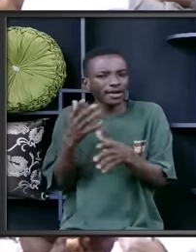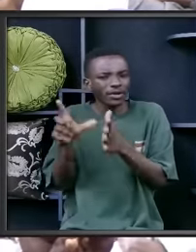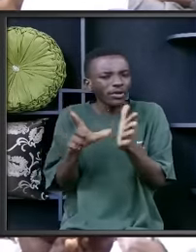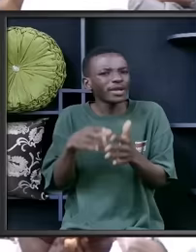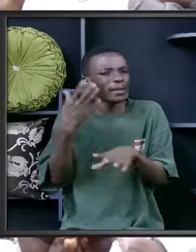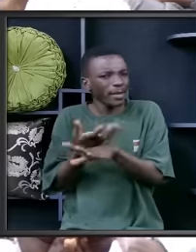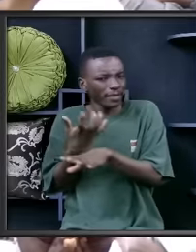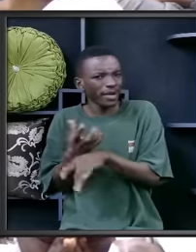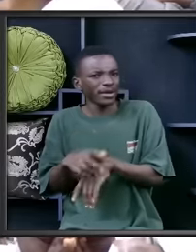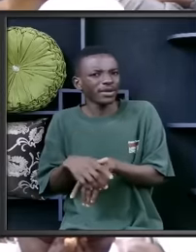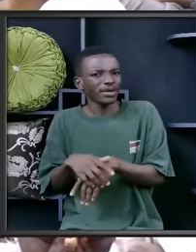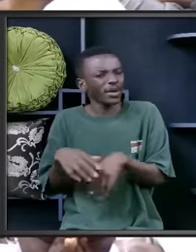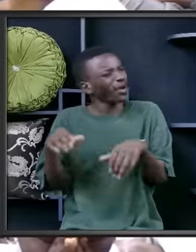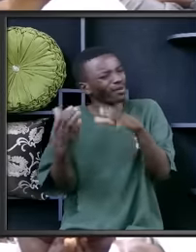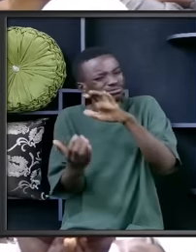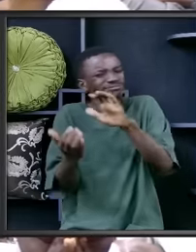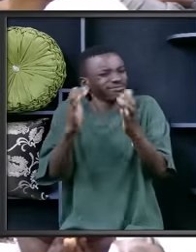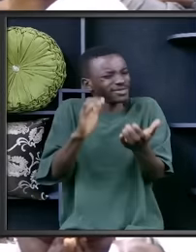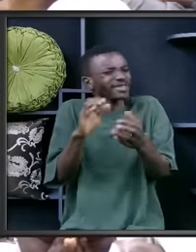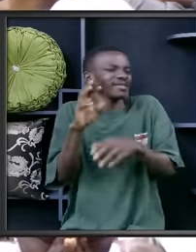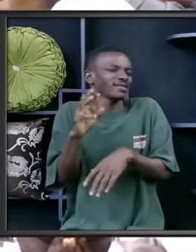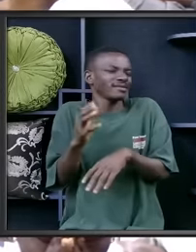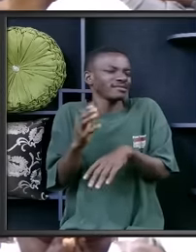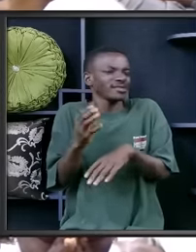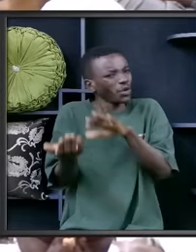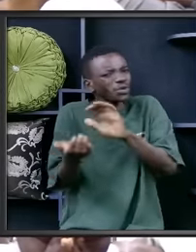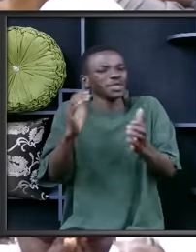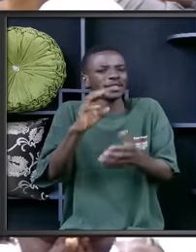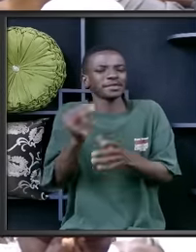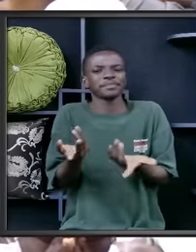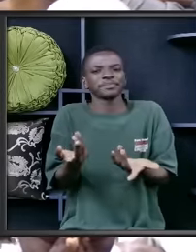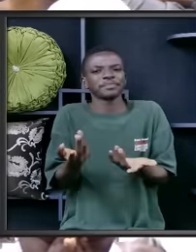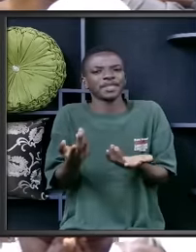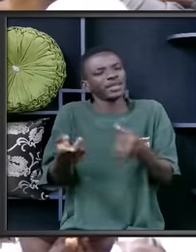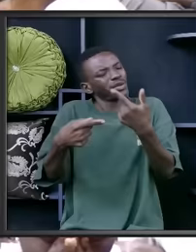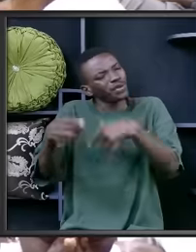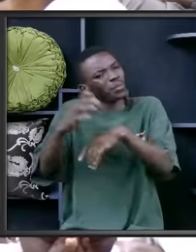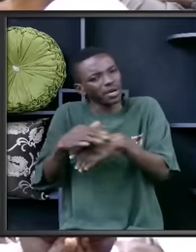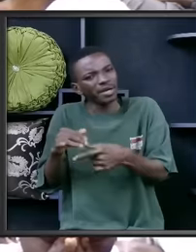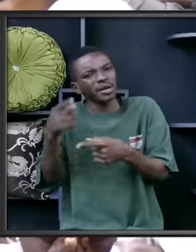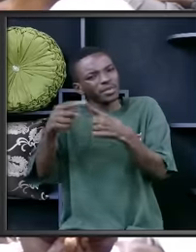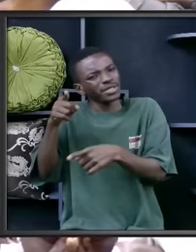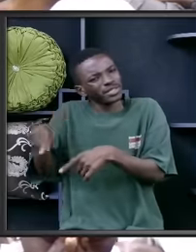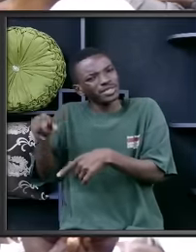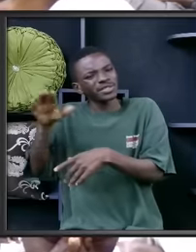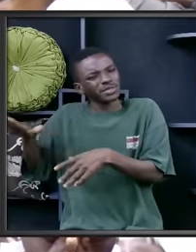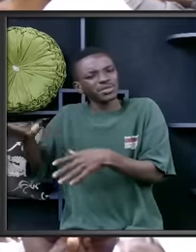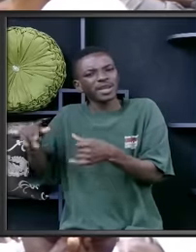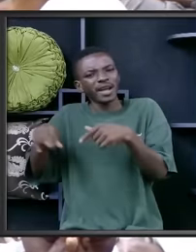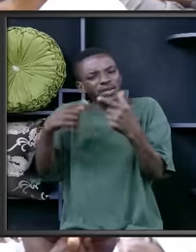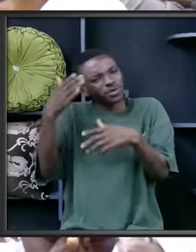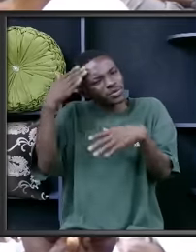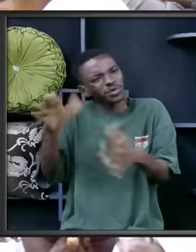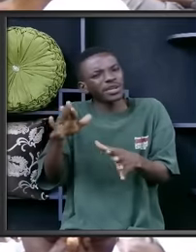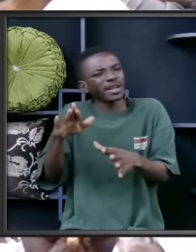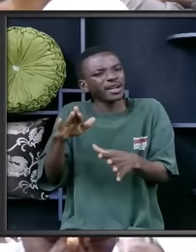beg. Say may we consider him. At least make I go back, because these children, I don't know what thing to do. I don't get the